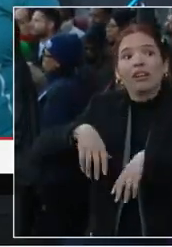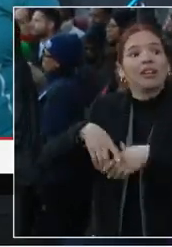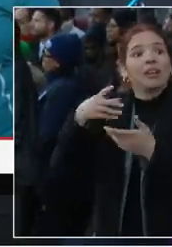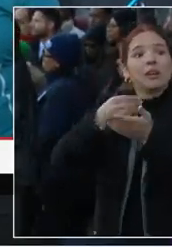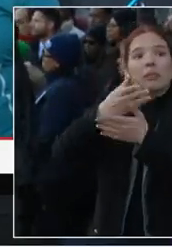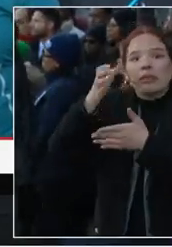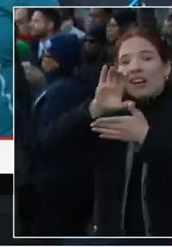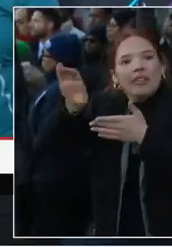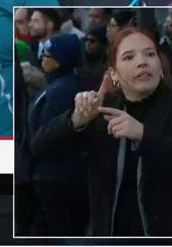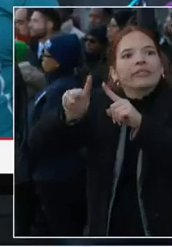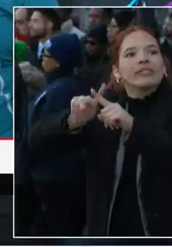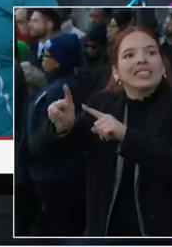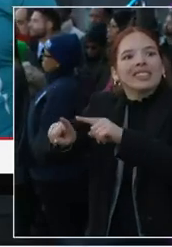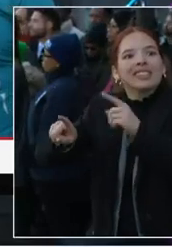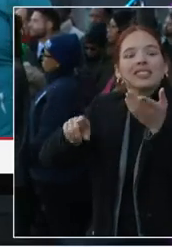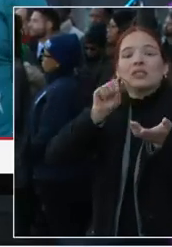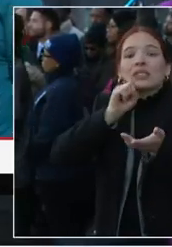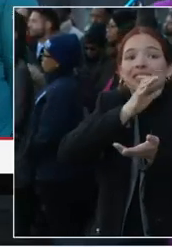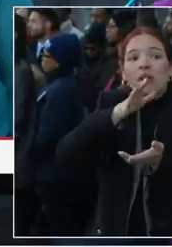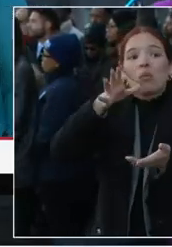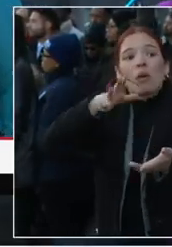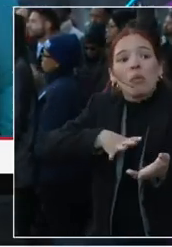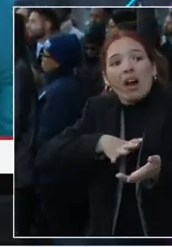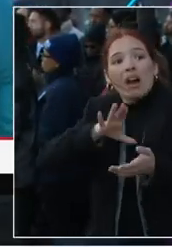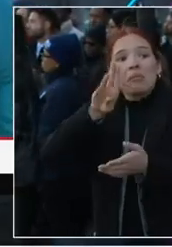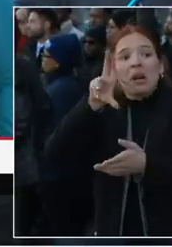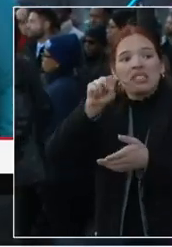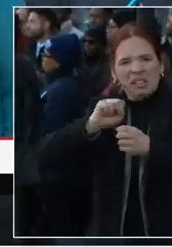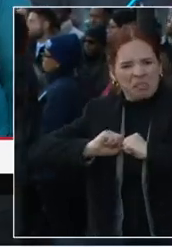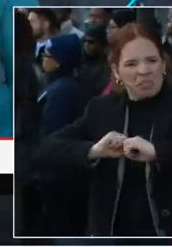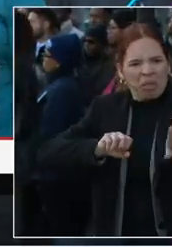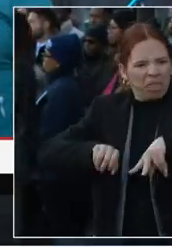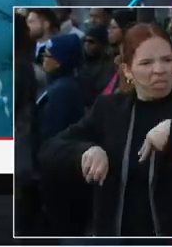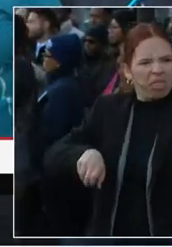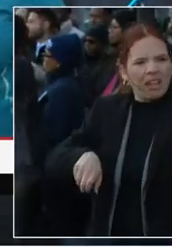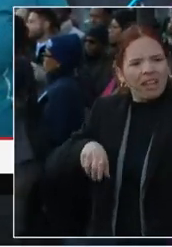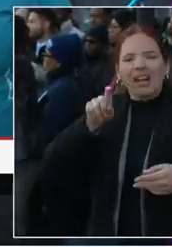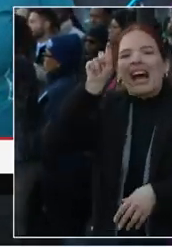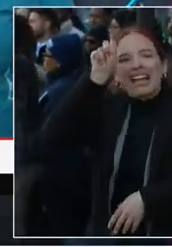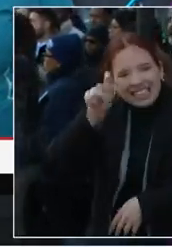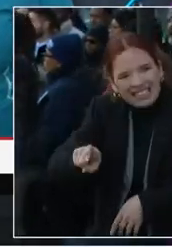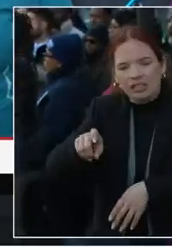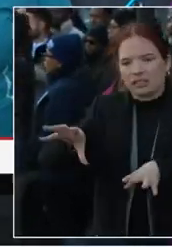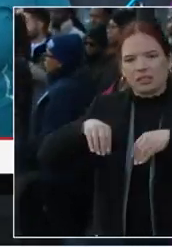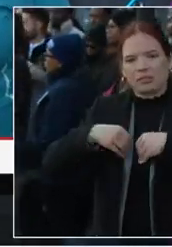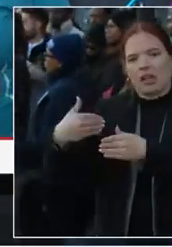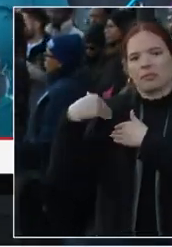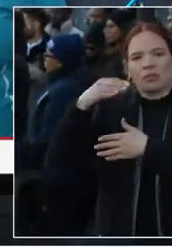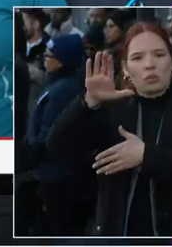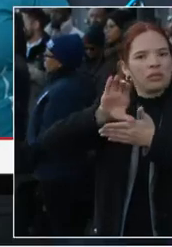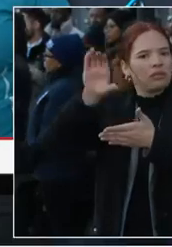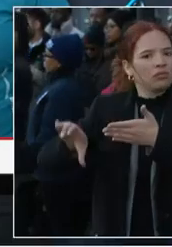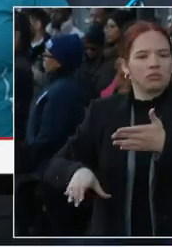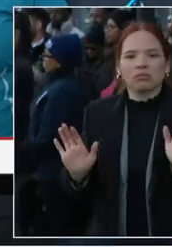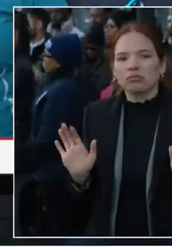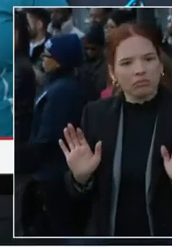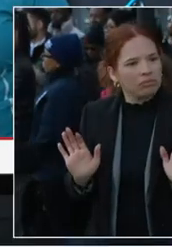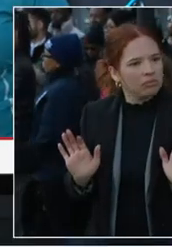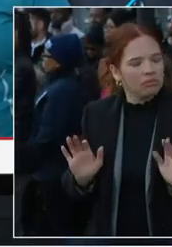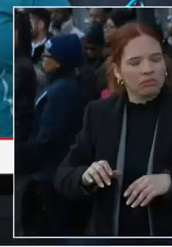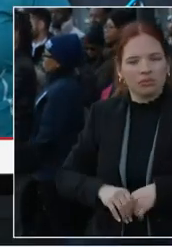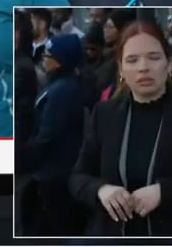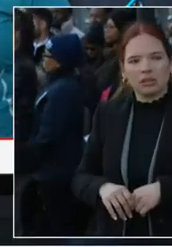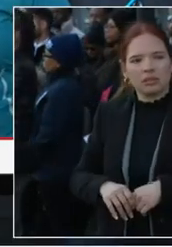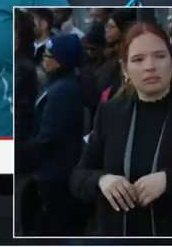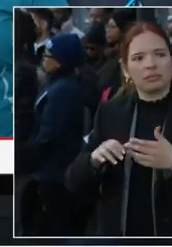bus. There have to be consequences. So that's what I know